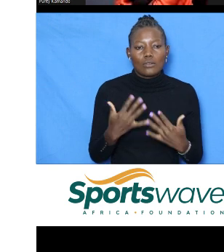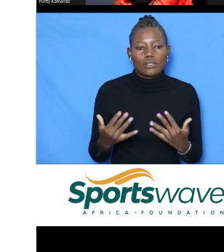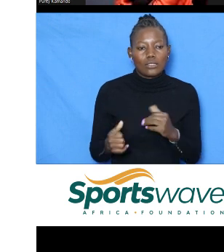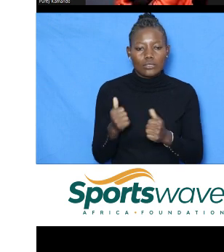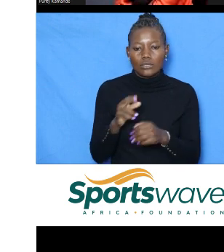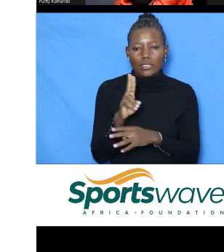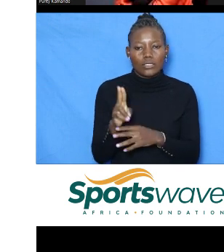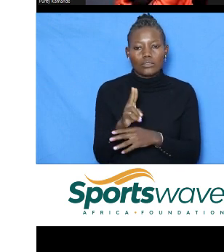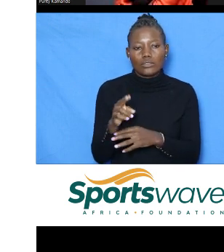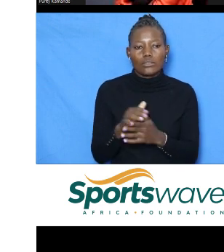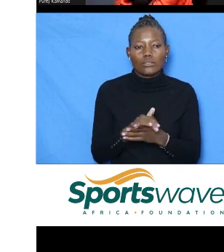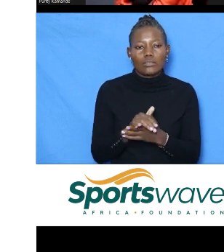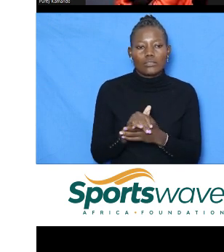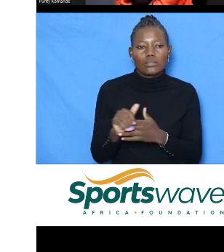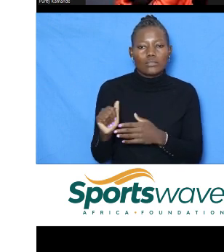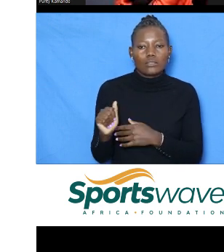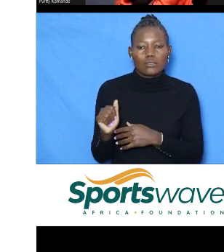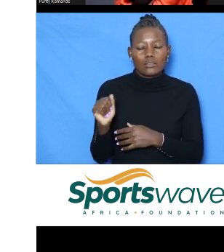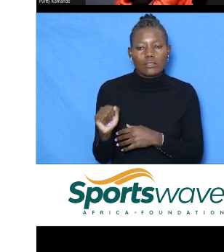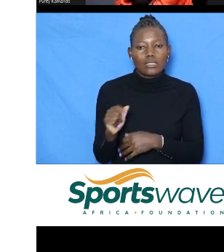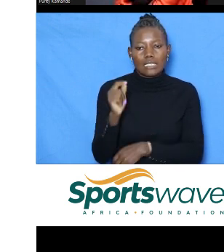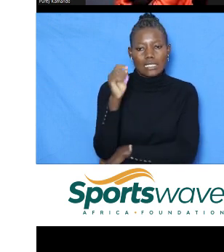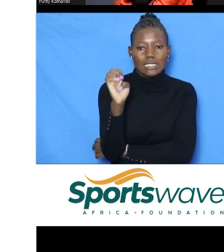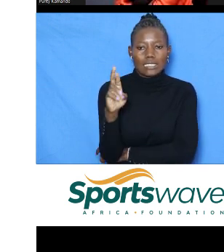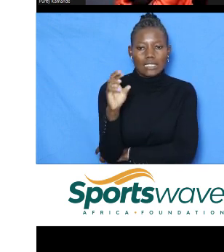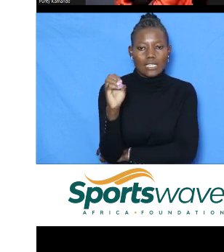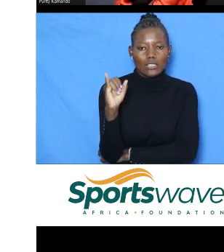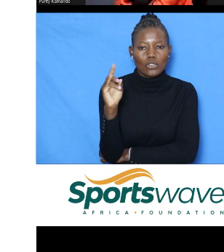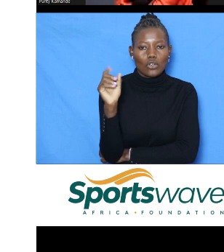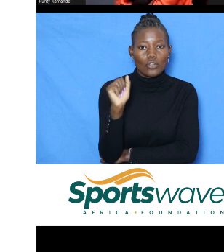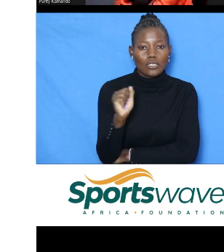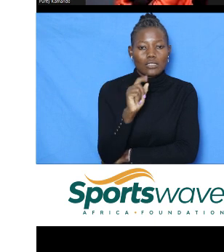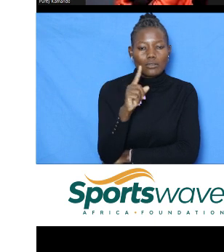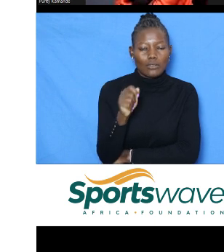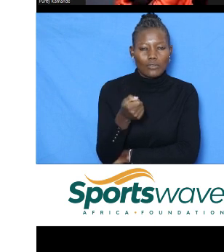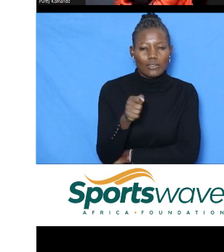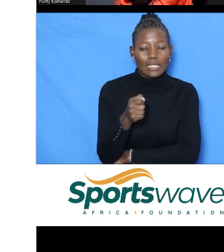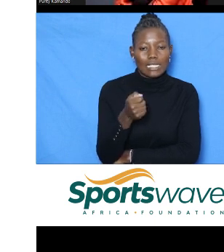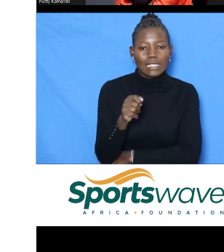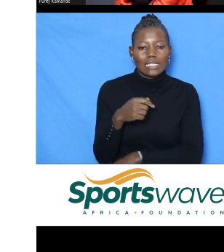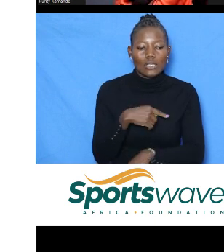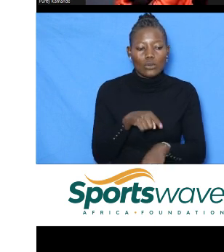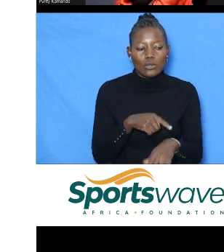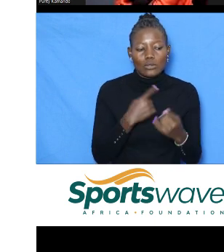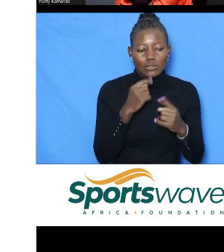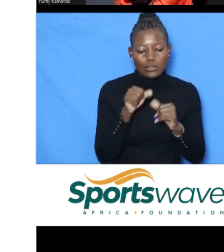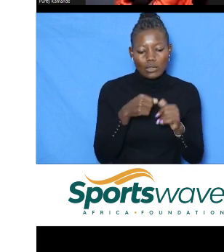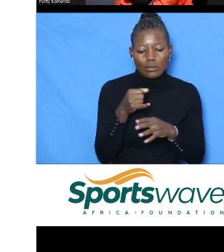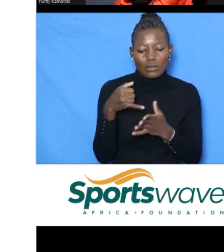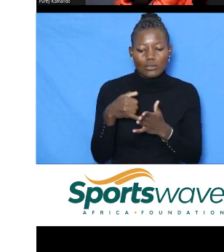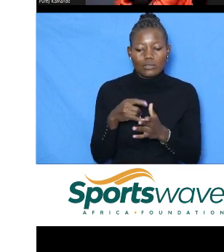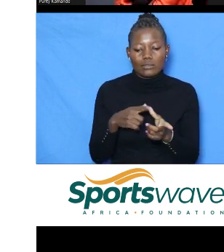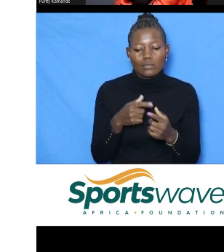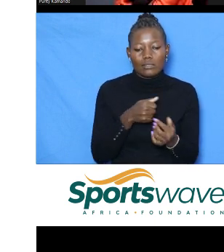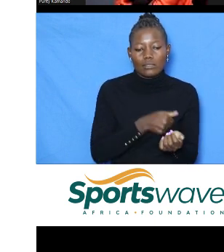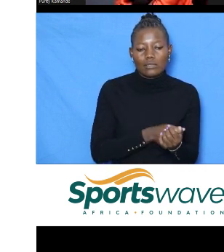in doping include anabolic steroids. Steroids has to be one of the key. When you talk about steroids, then doping usually